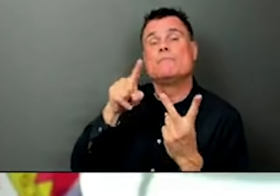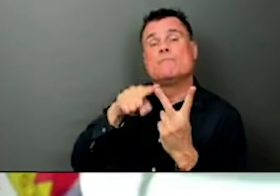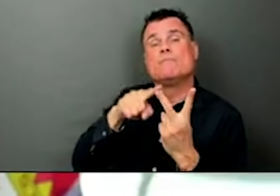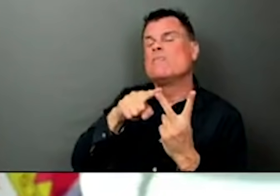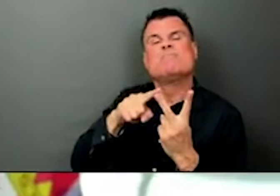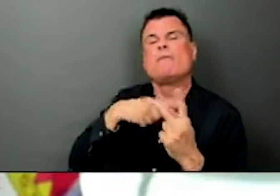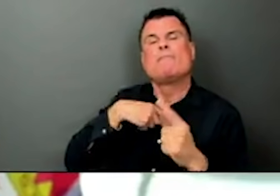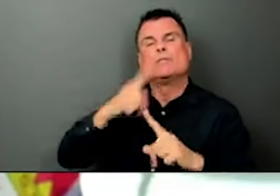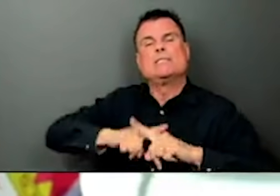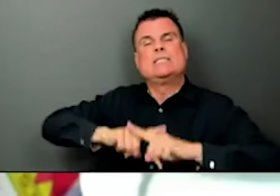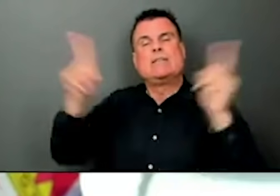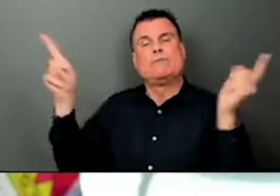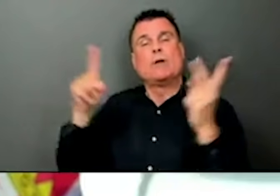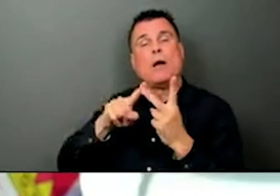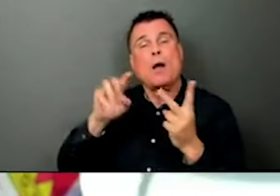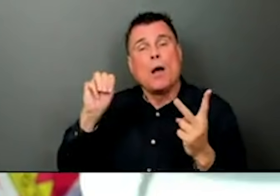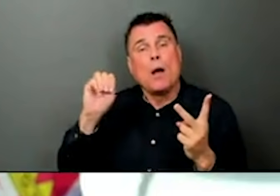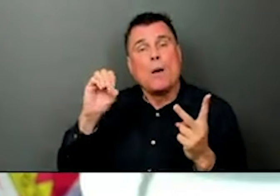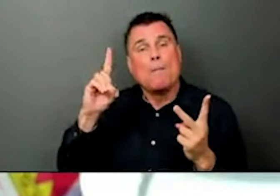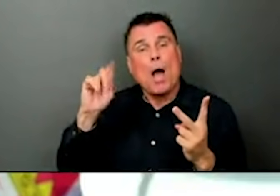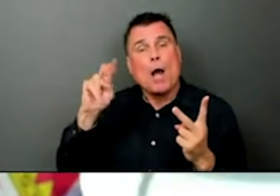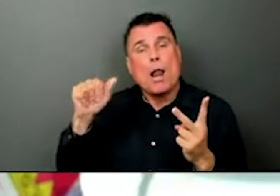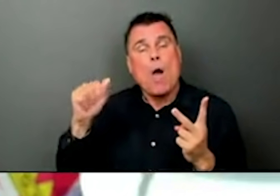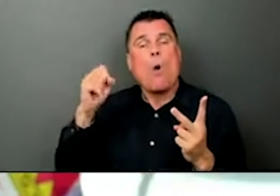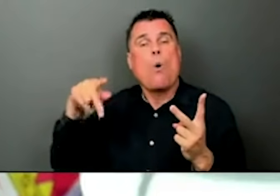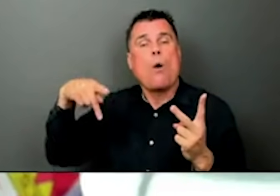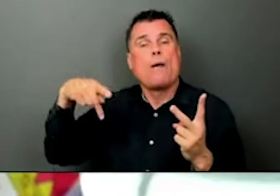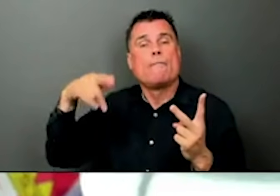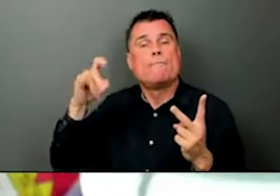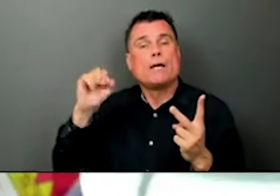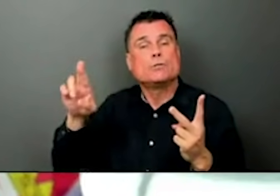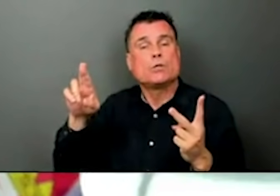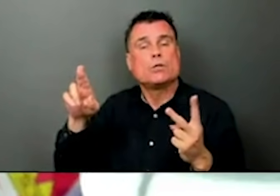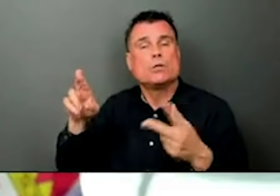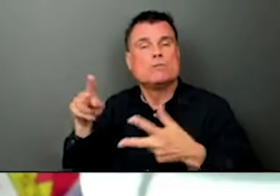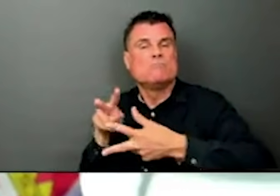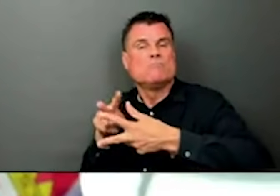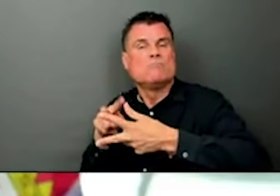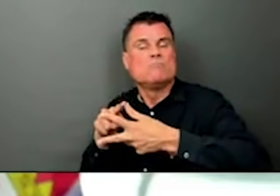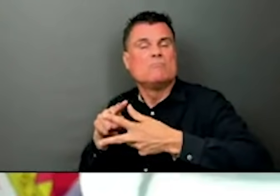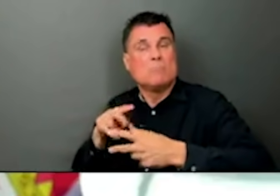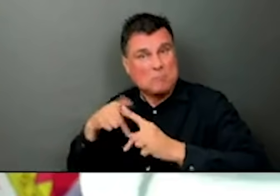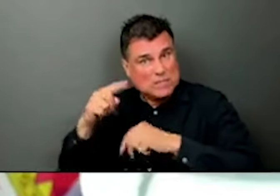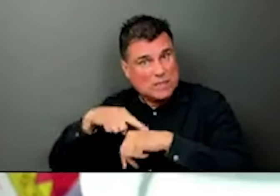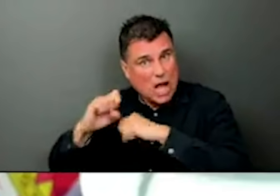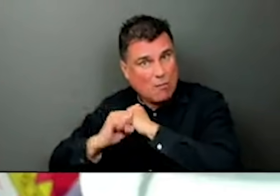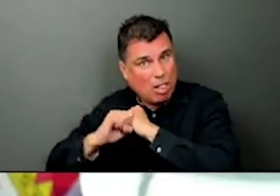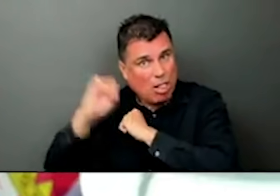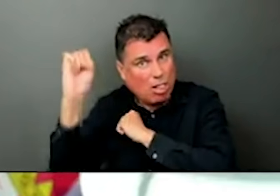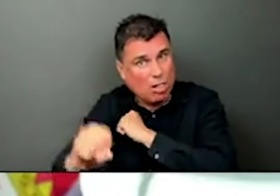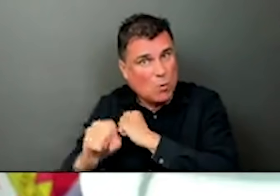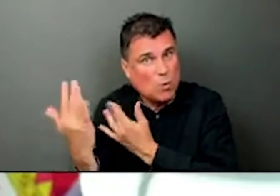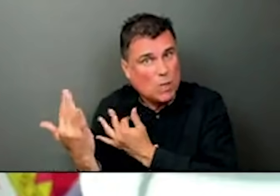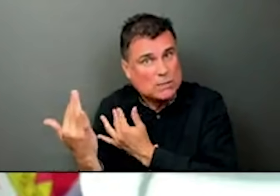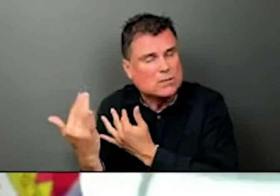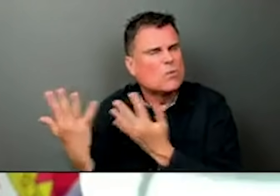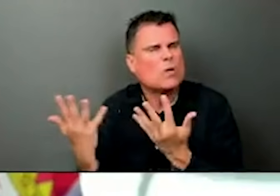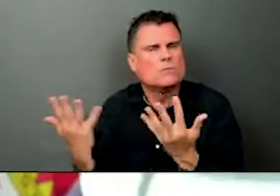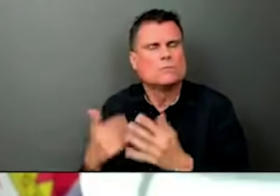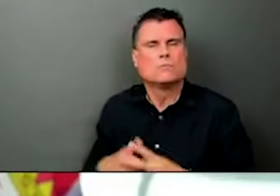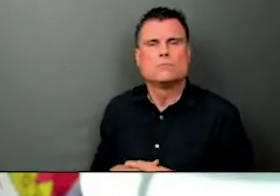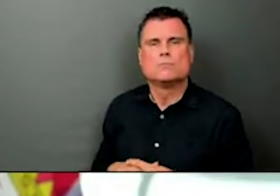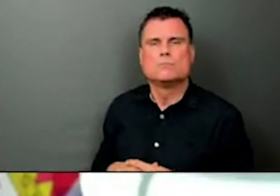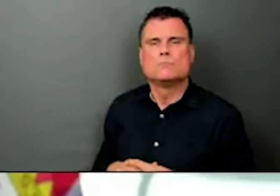the average person making this choice, what is the reason for giving the option of that mRNA second